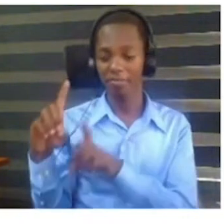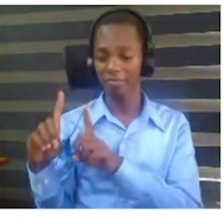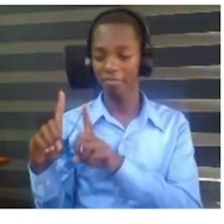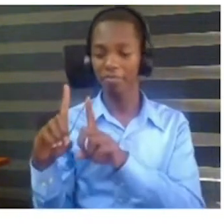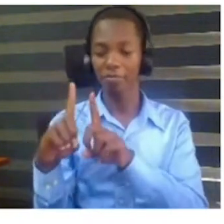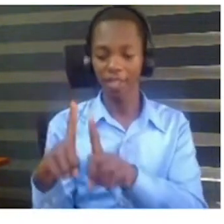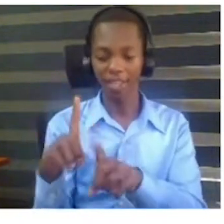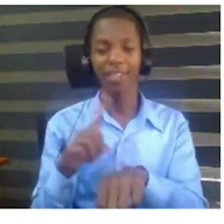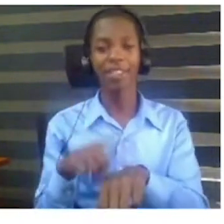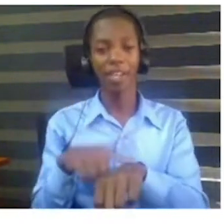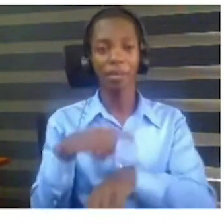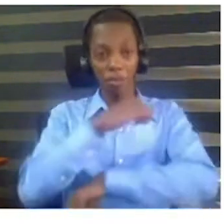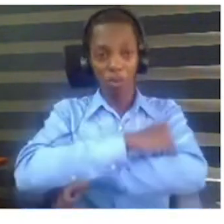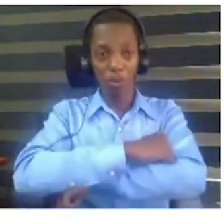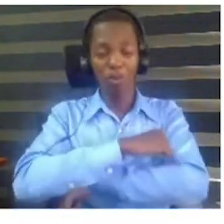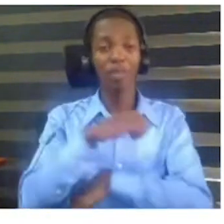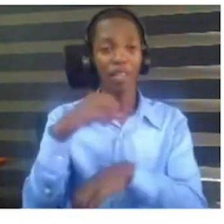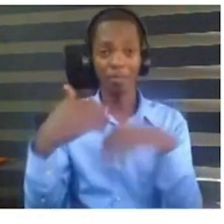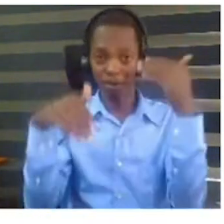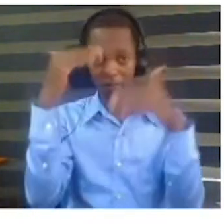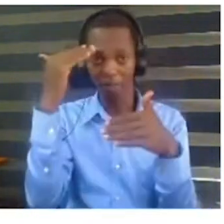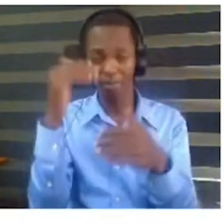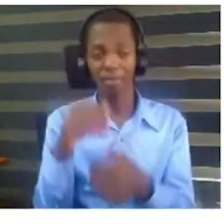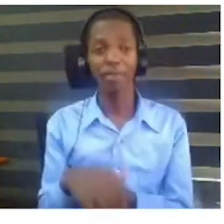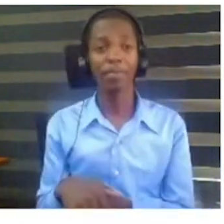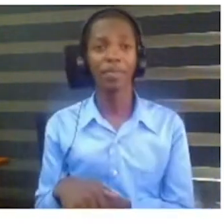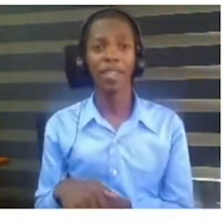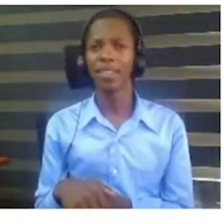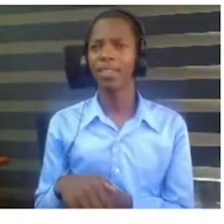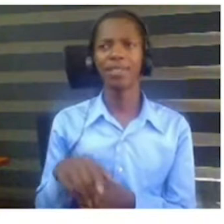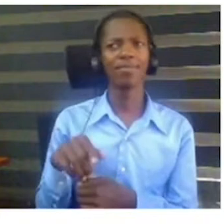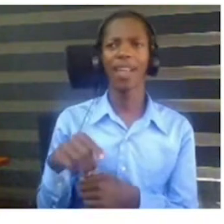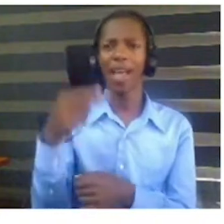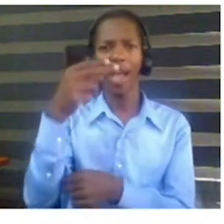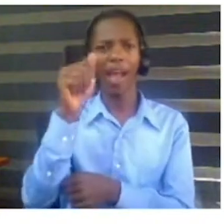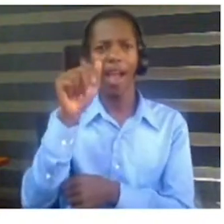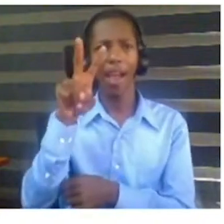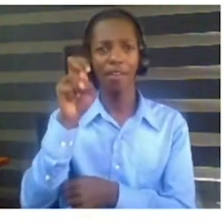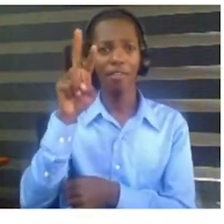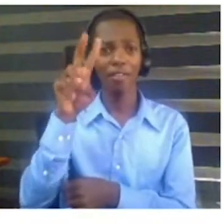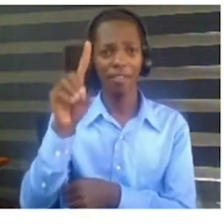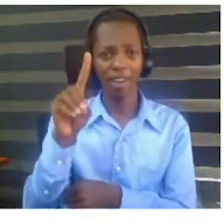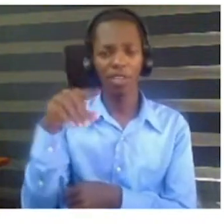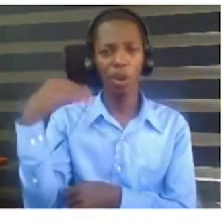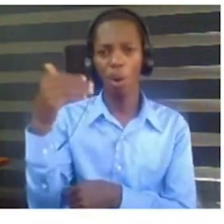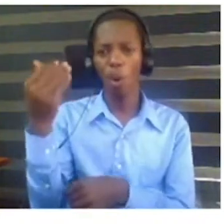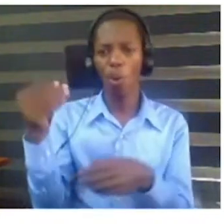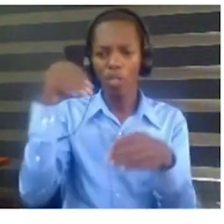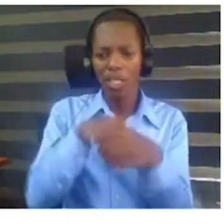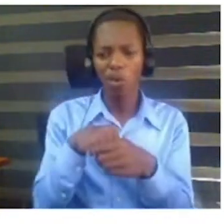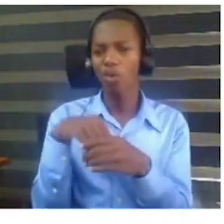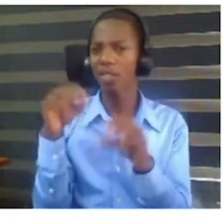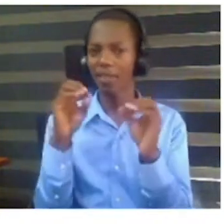Something you should know about Harvard, they were not always inclusive. I was the first deaf-blind student at Harvard